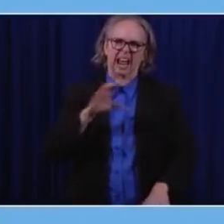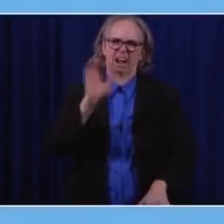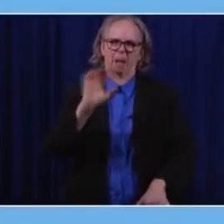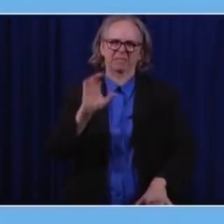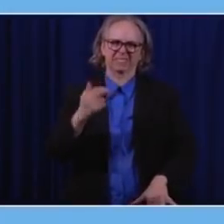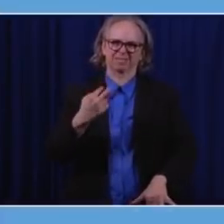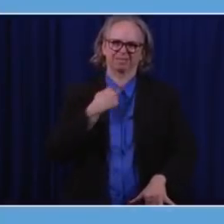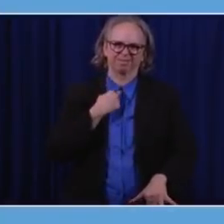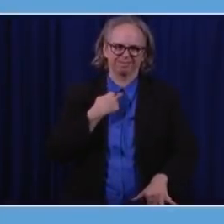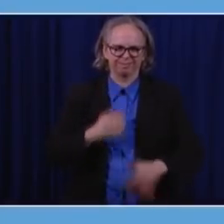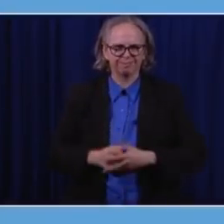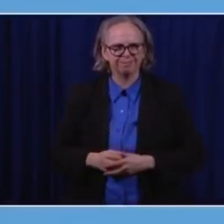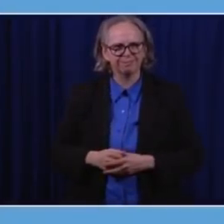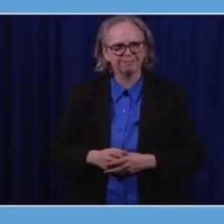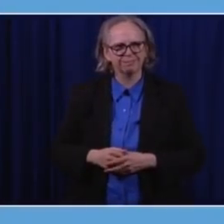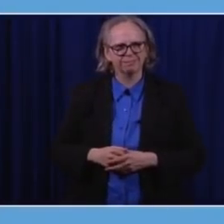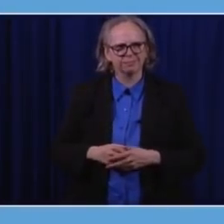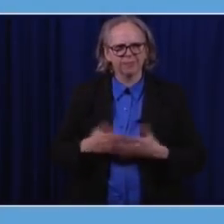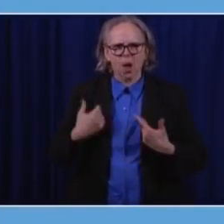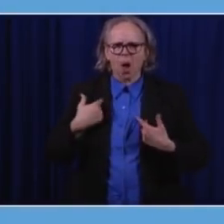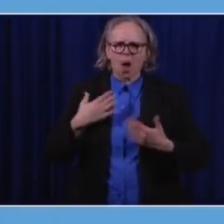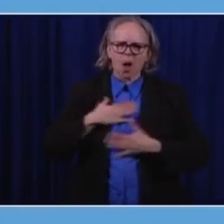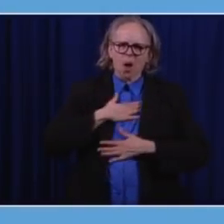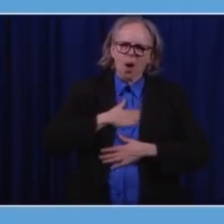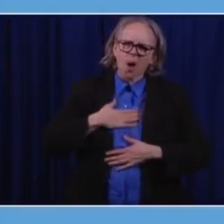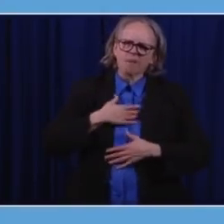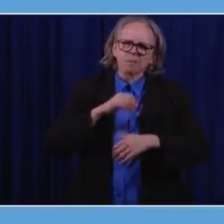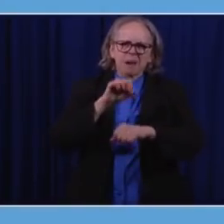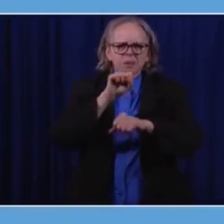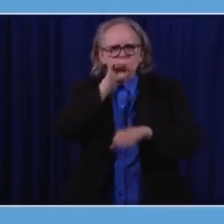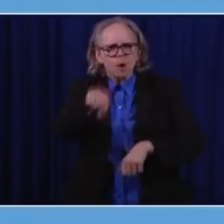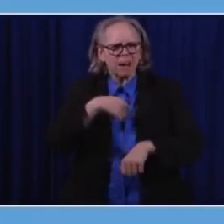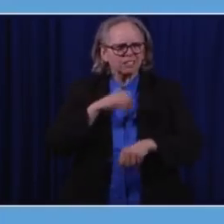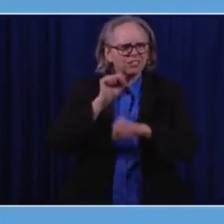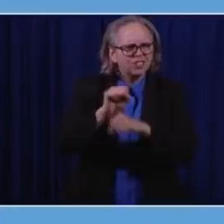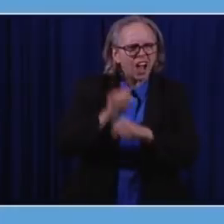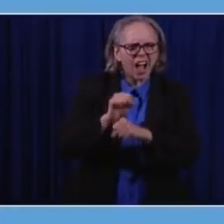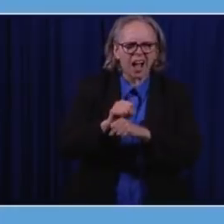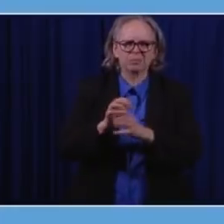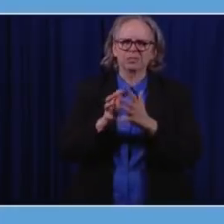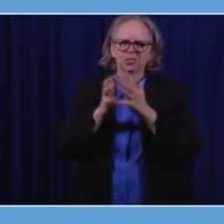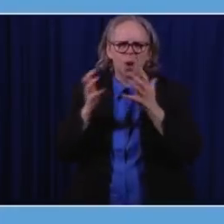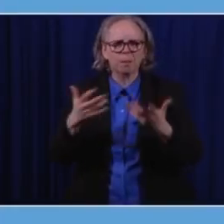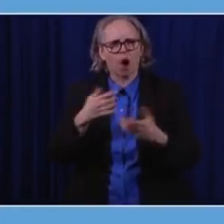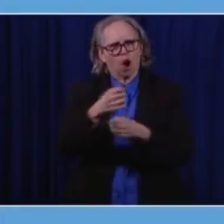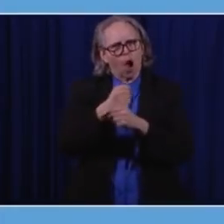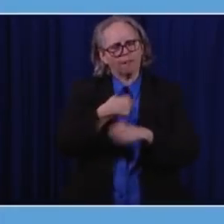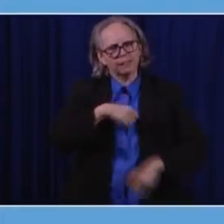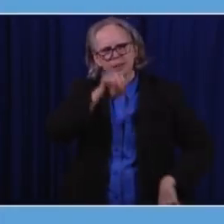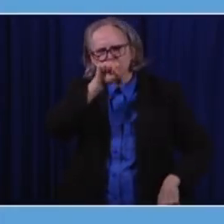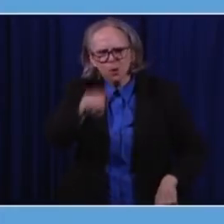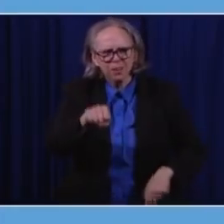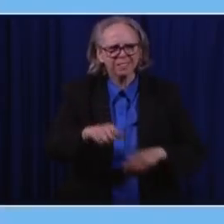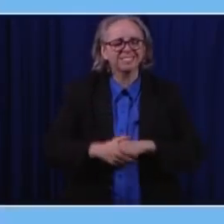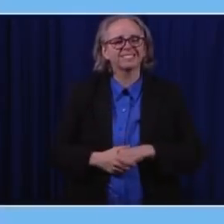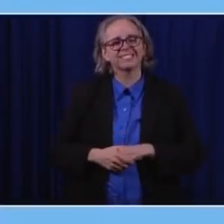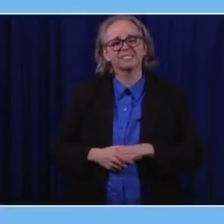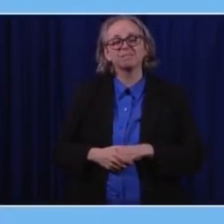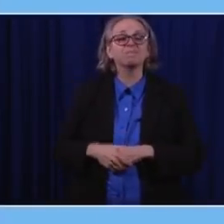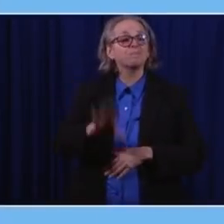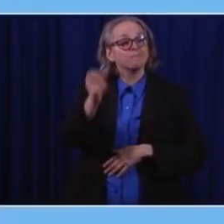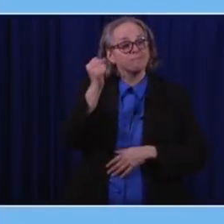I really enjoy my job. I'm very passionate about what I do. I help set up quality control labs. They